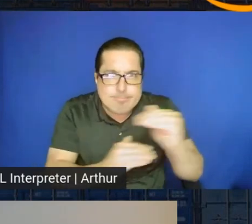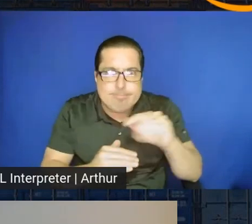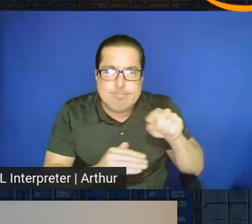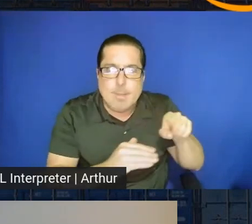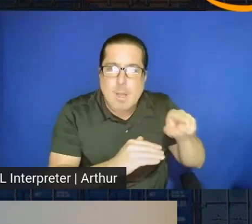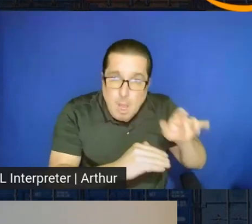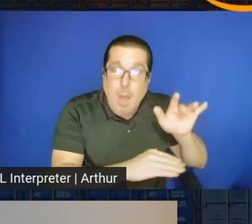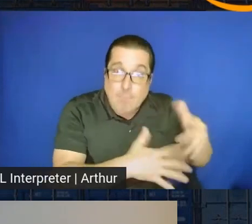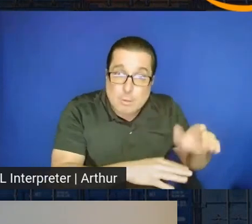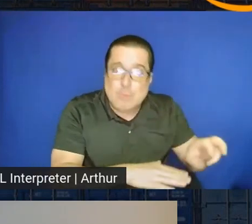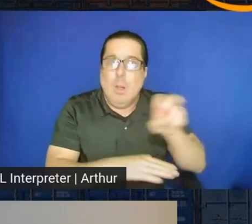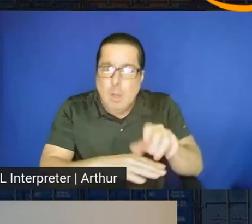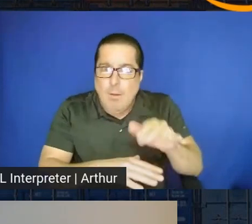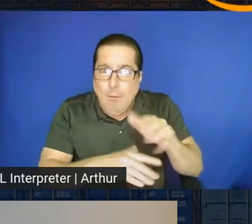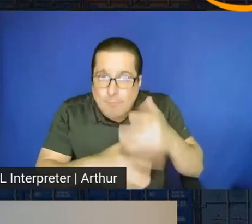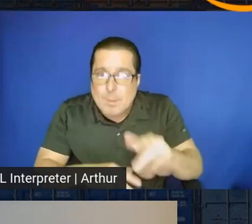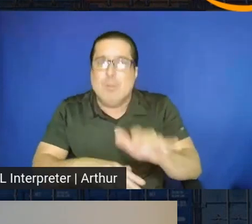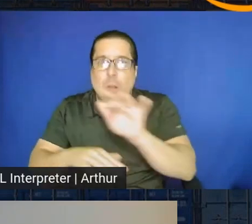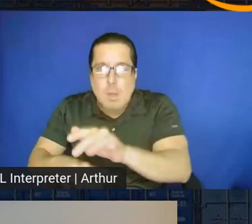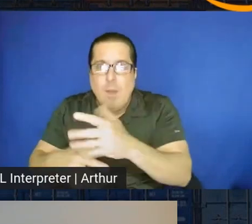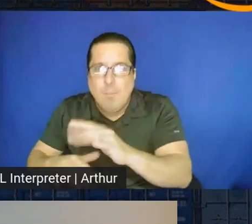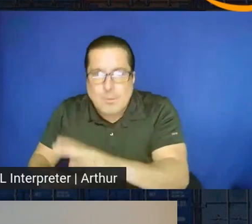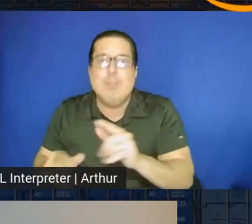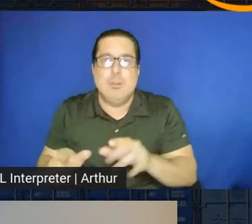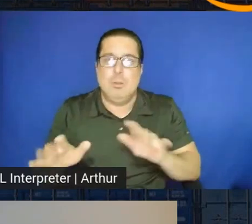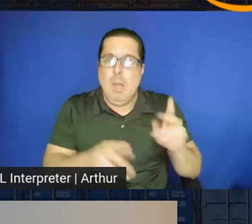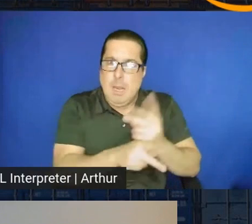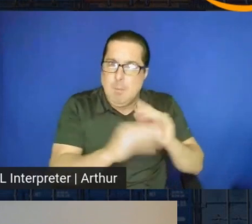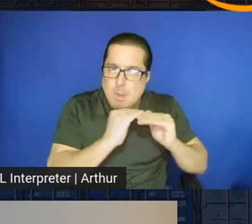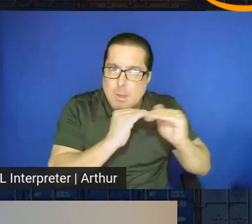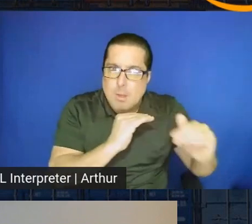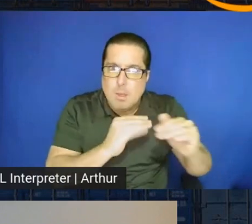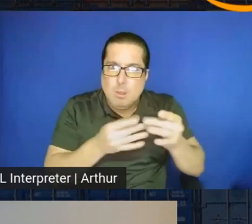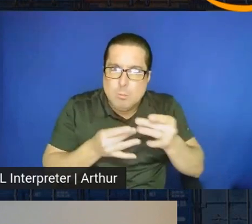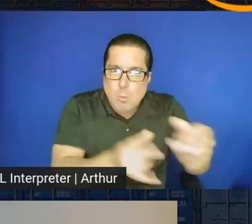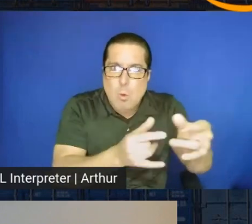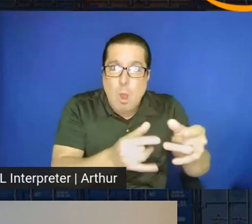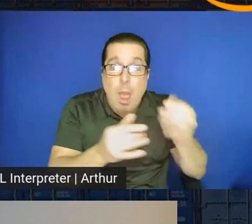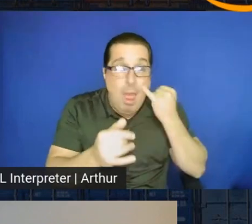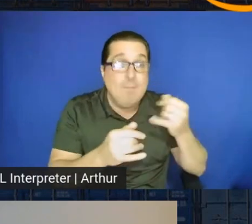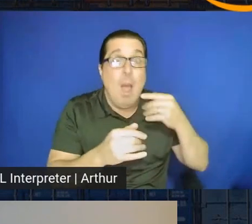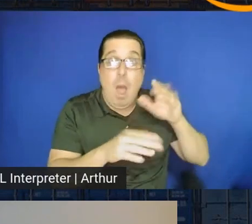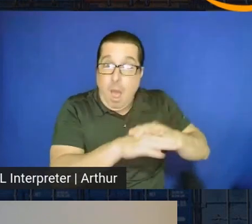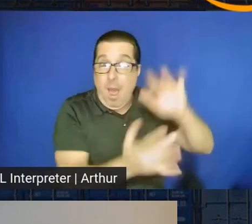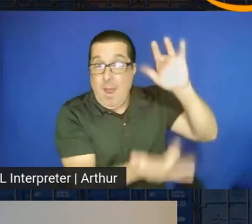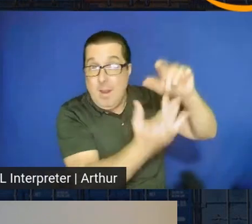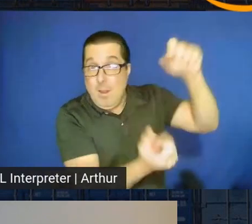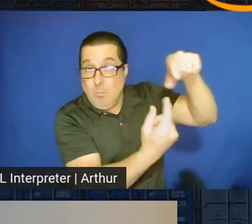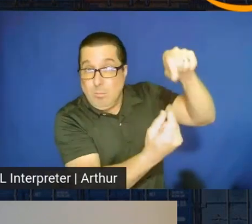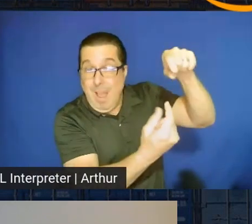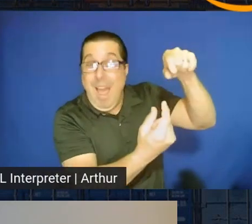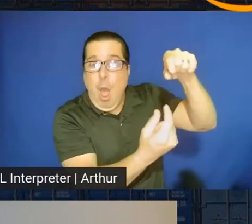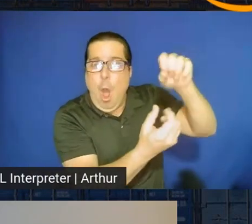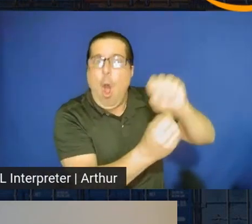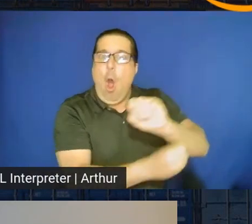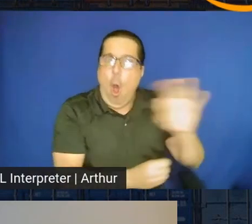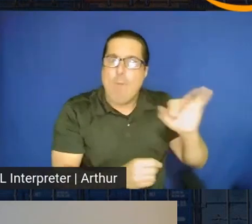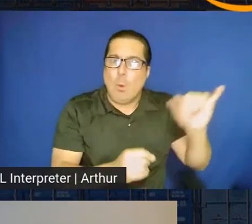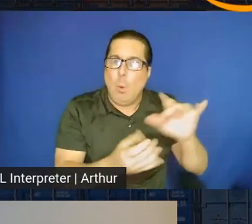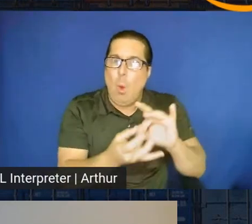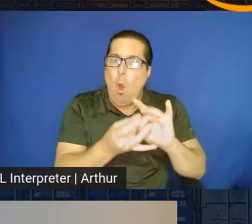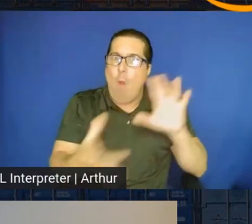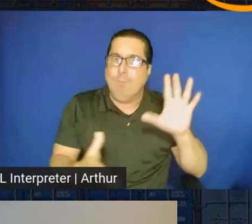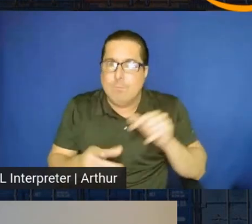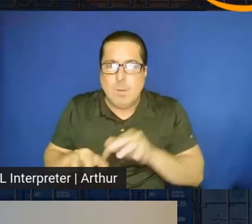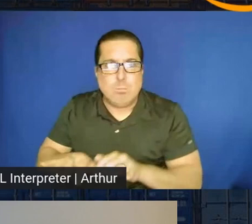customers that have a need to run these container workloads in a disconnected or offline mode because they don't want to expose their production